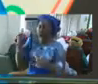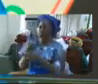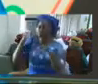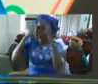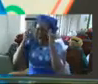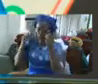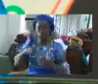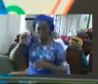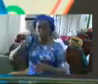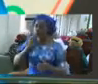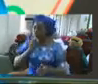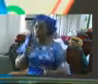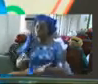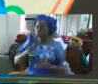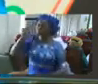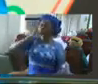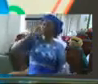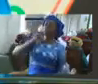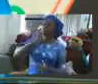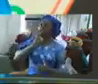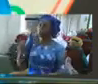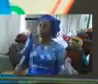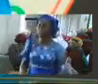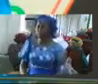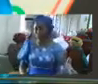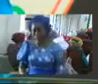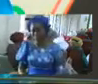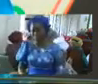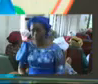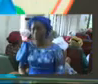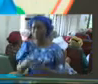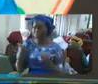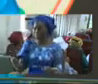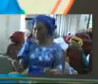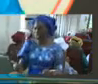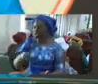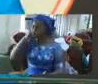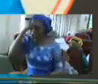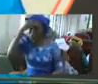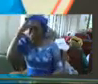bitter, but because they had thanked God in the past,